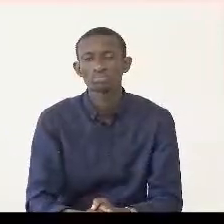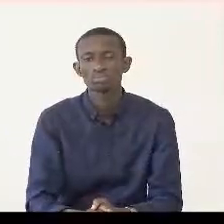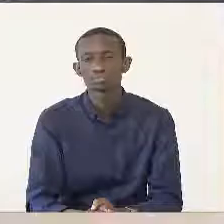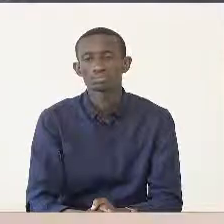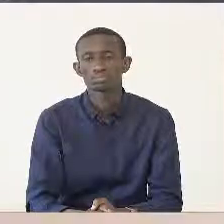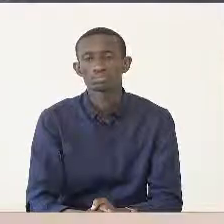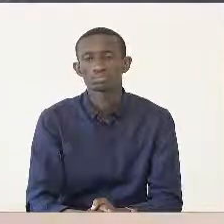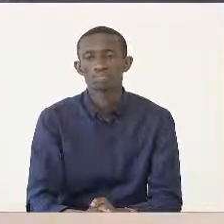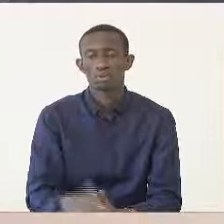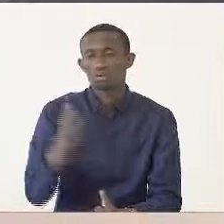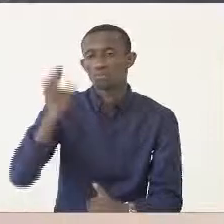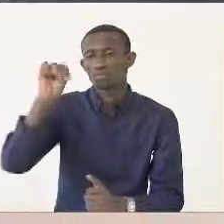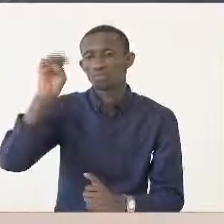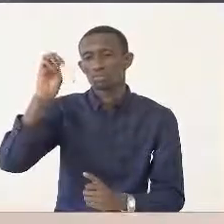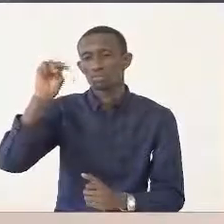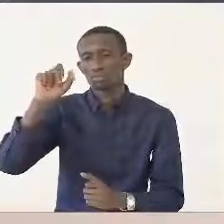of momentum